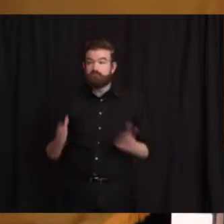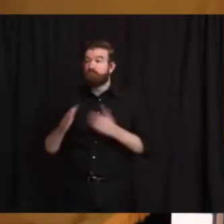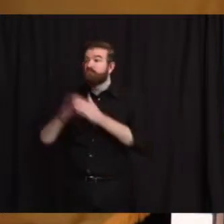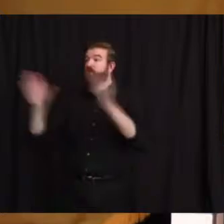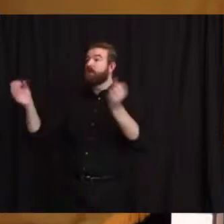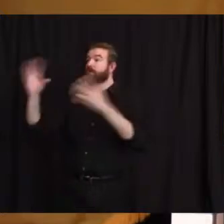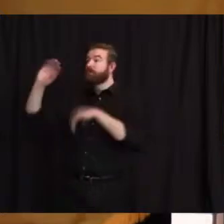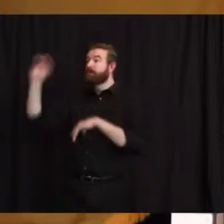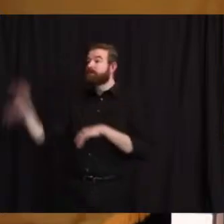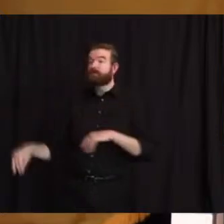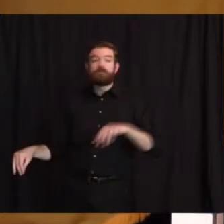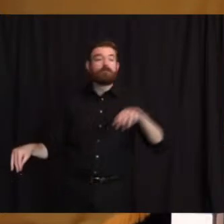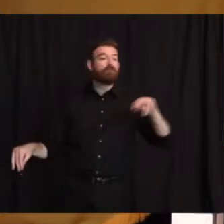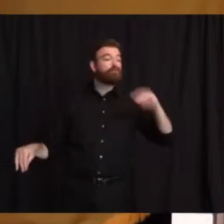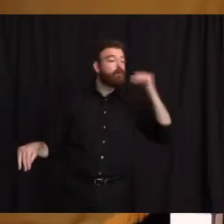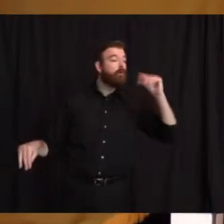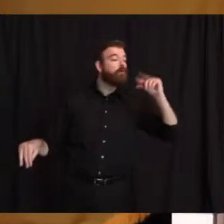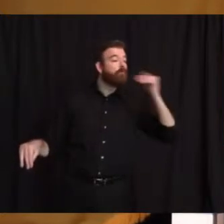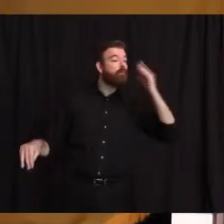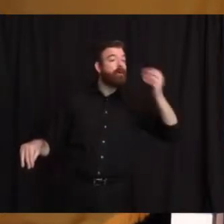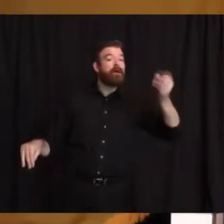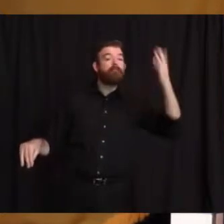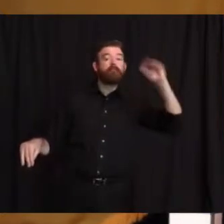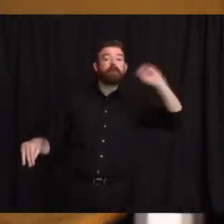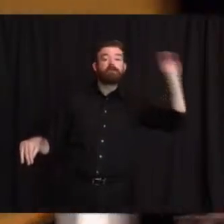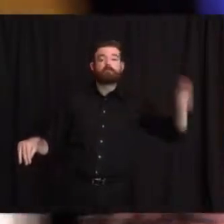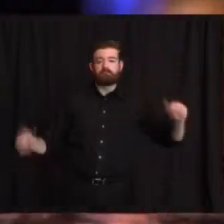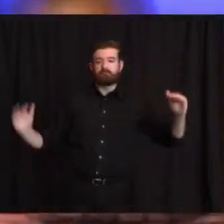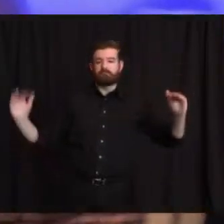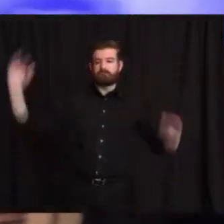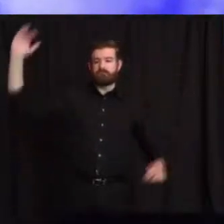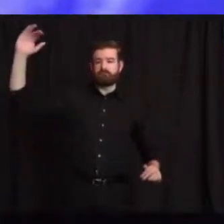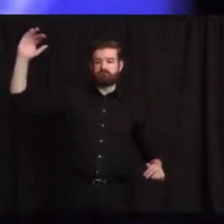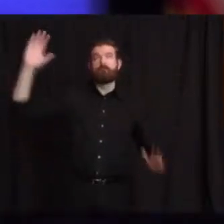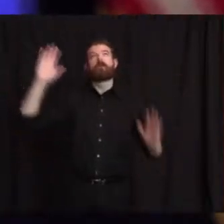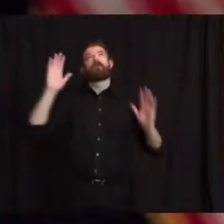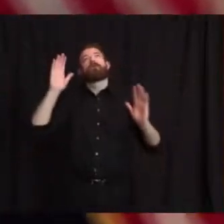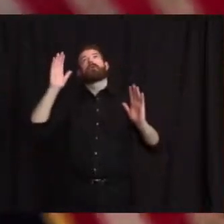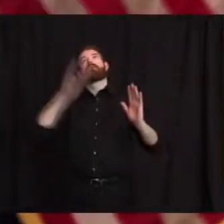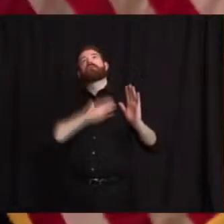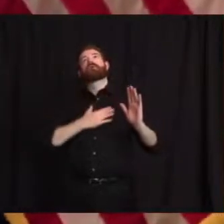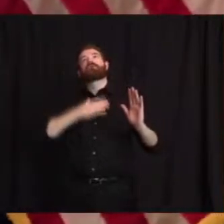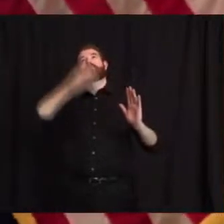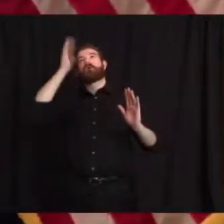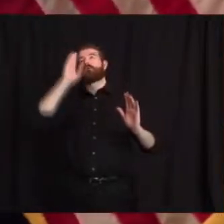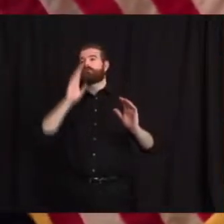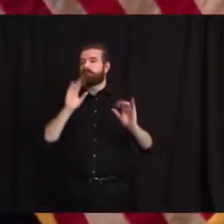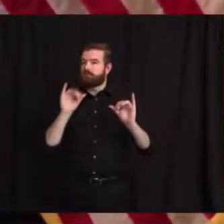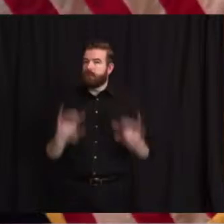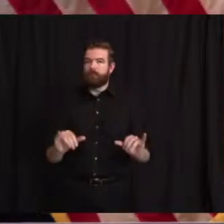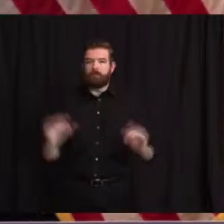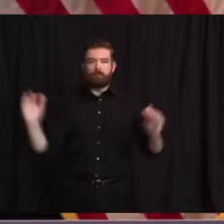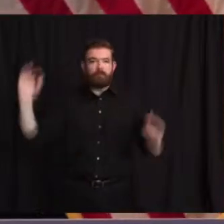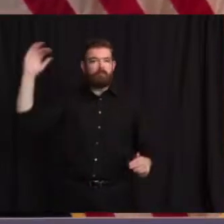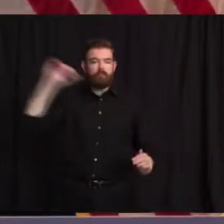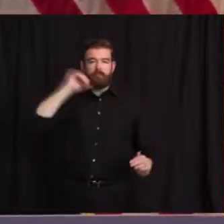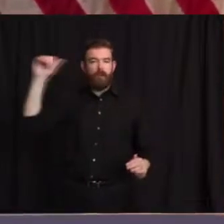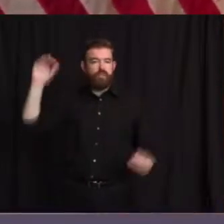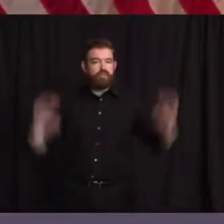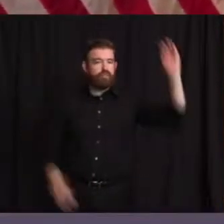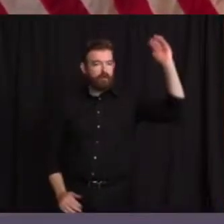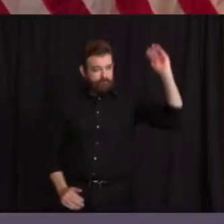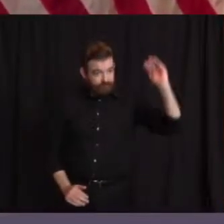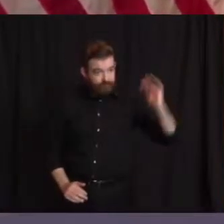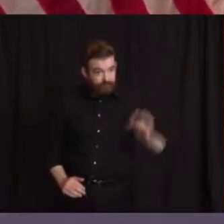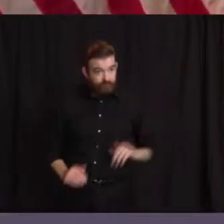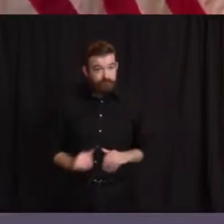population at this point. Please, God, it stays that way. Yeah. And then can we get back, you asked about correction staff fatalities, unless you have Yeah, that. I don't have that